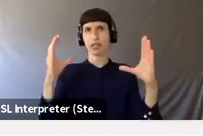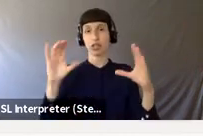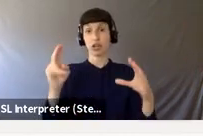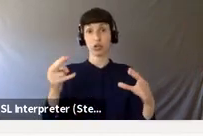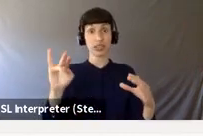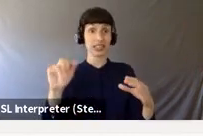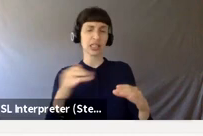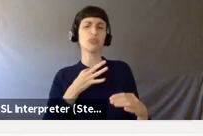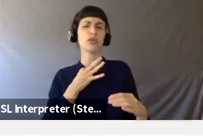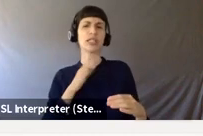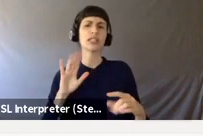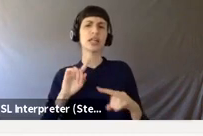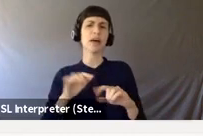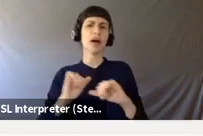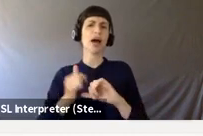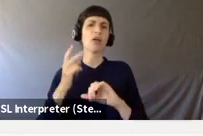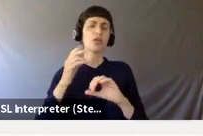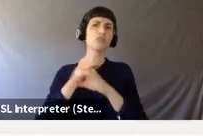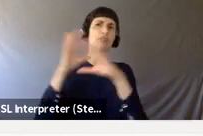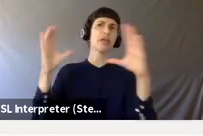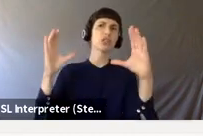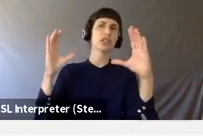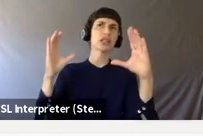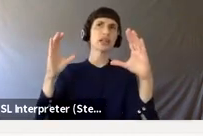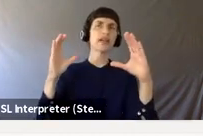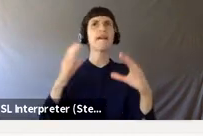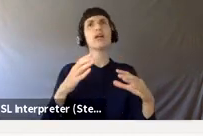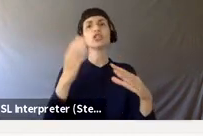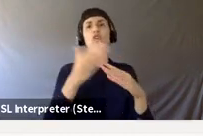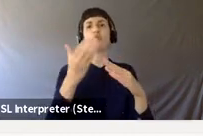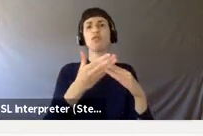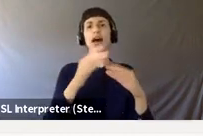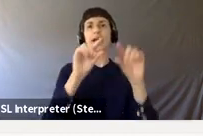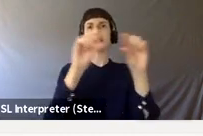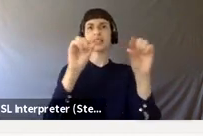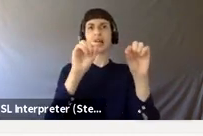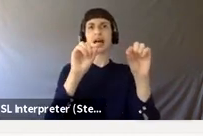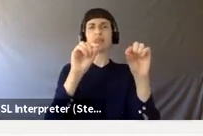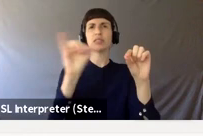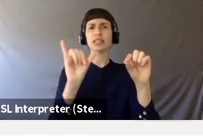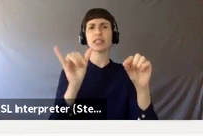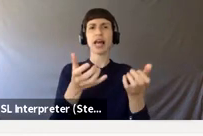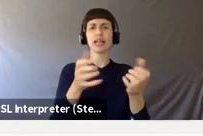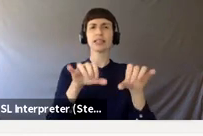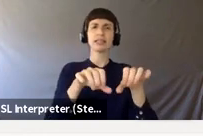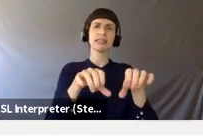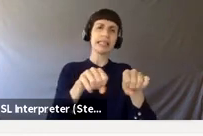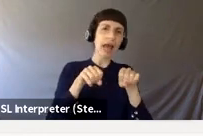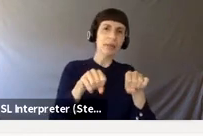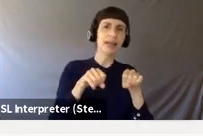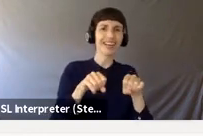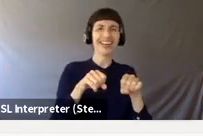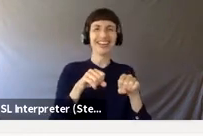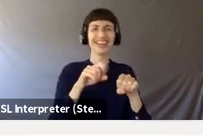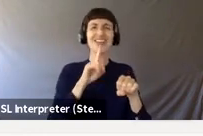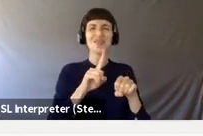see it. The files tab is like my filing cabinet, like the stacks of things that I have kids. I'd say, okay, remember go over there